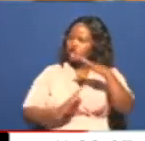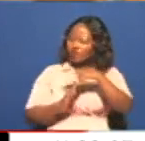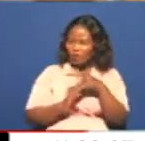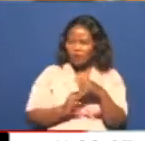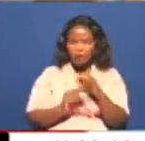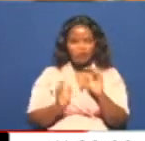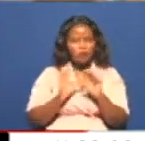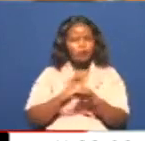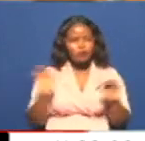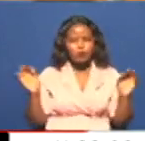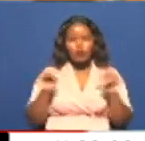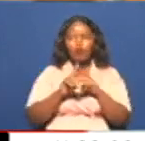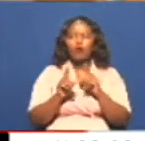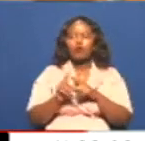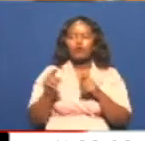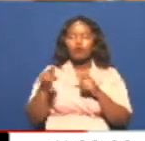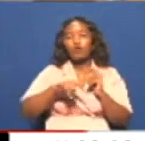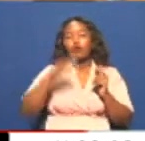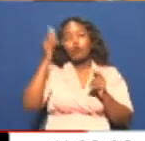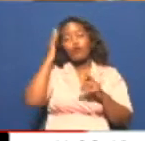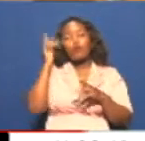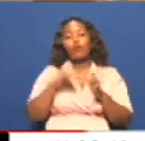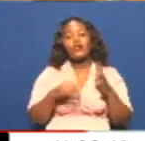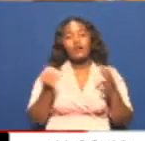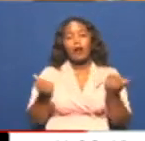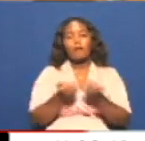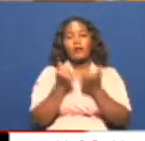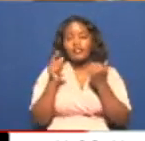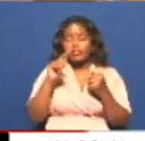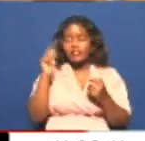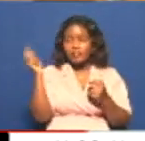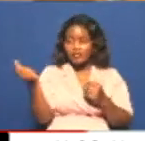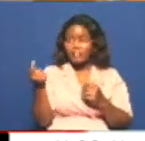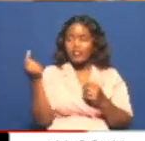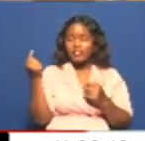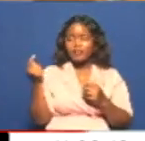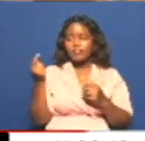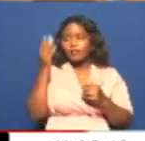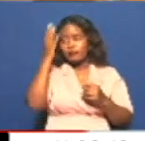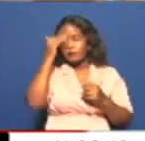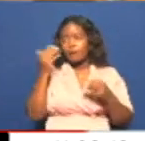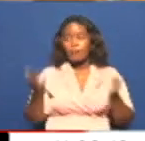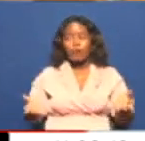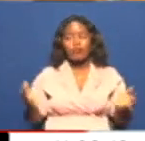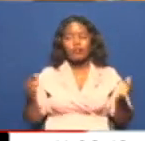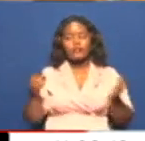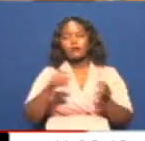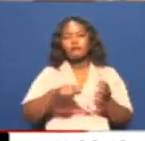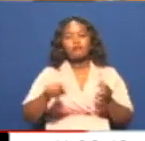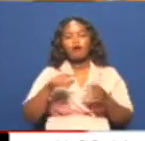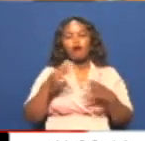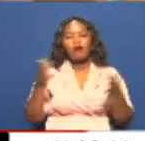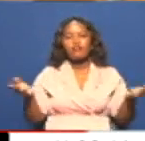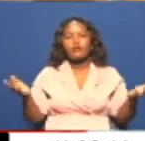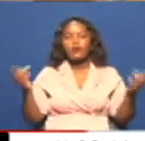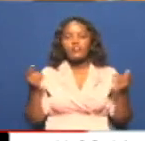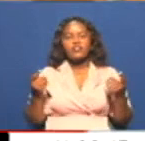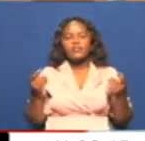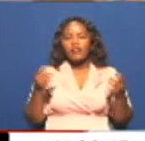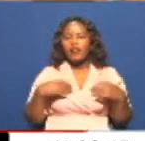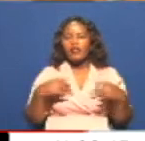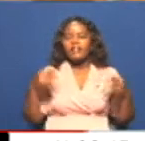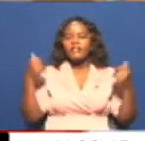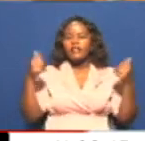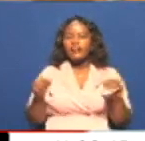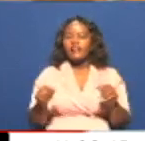we were able to do to this country as Kenyans ourselves, because we were not in war with any other